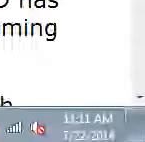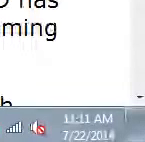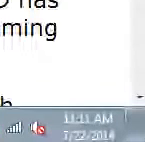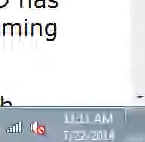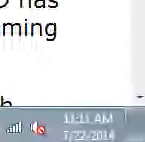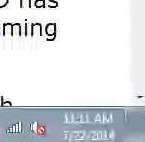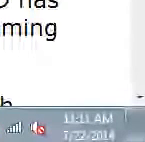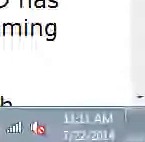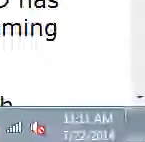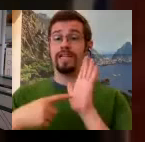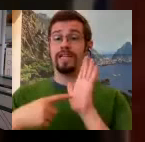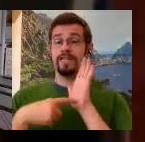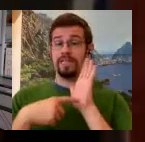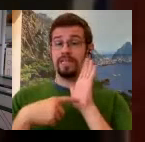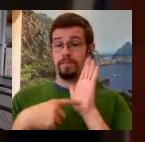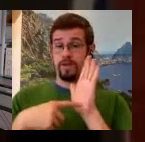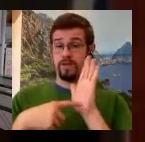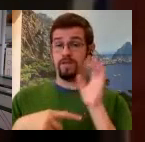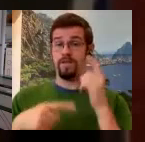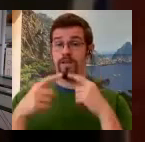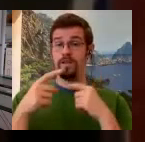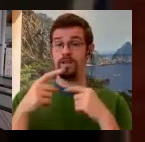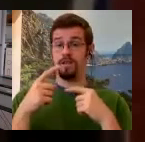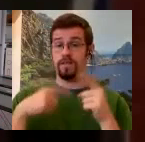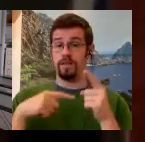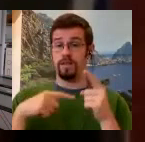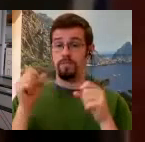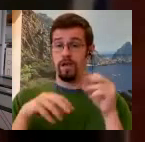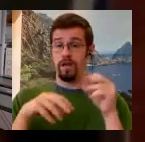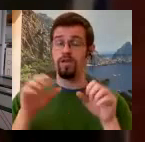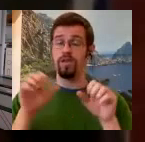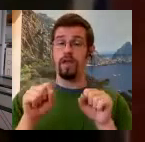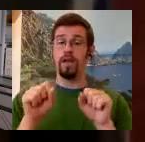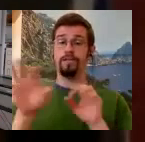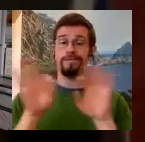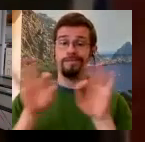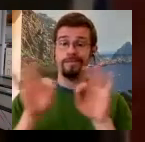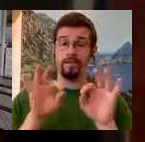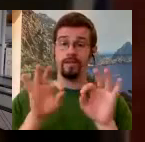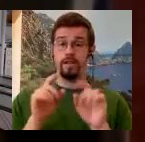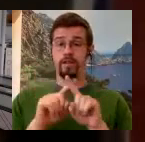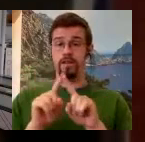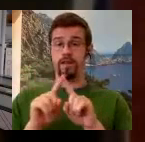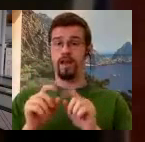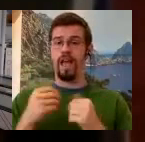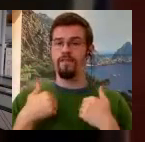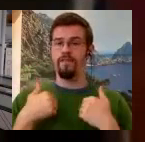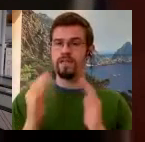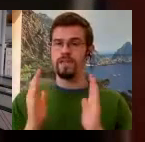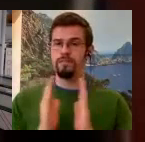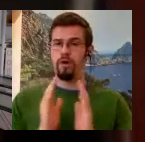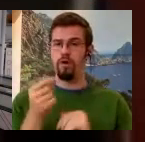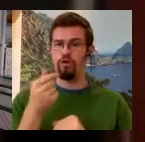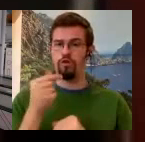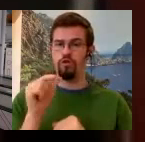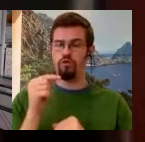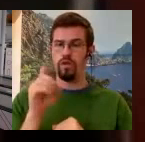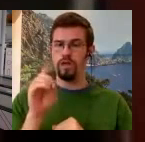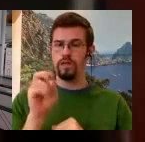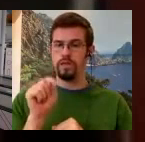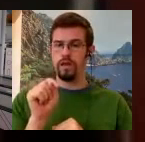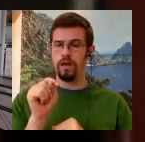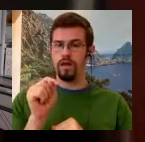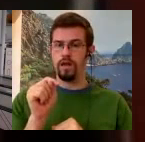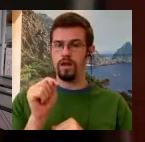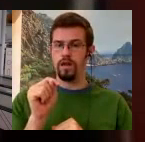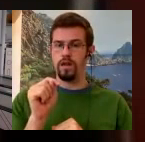after getting the translation, you can select among the different signs. There's a small green dot, which sometimes I want to remove, but I